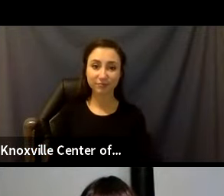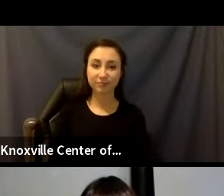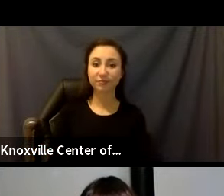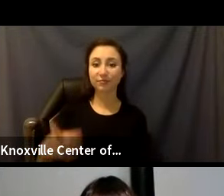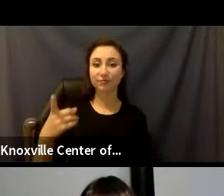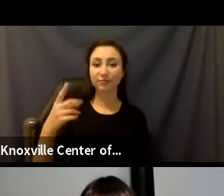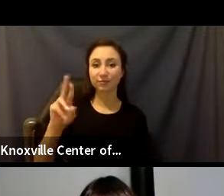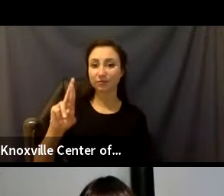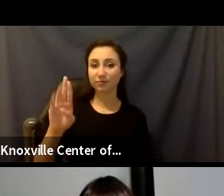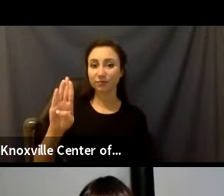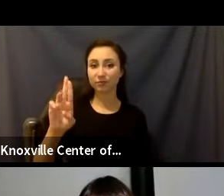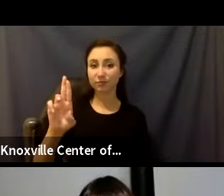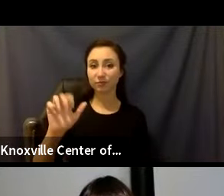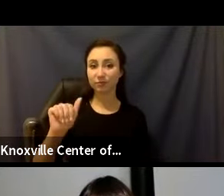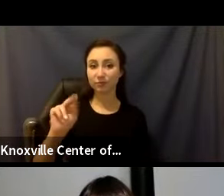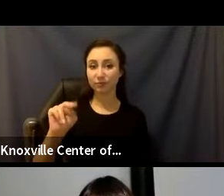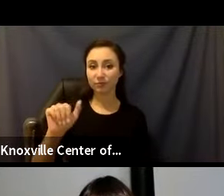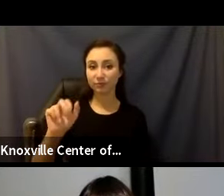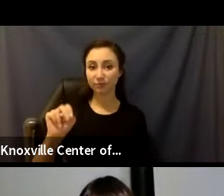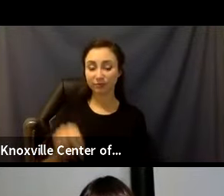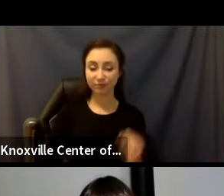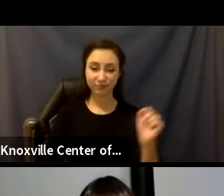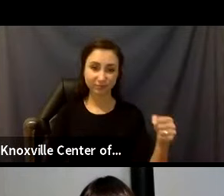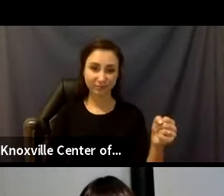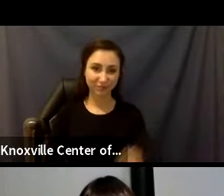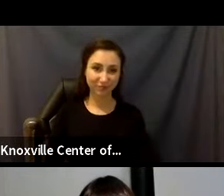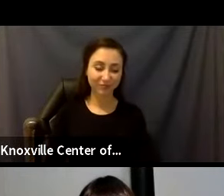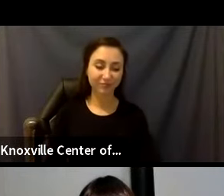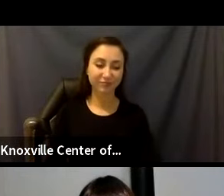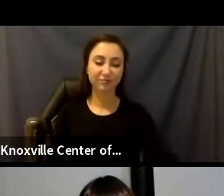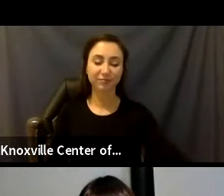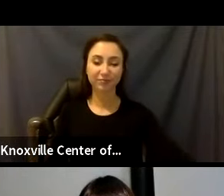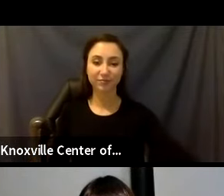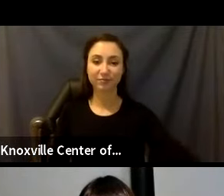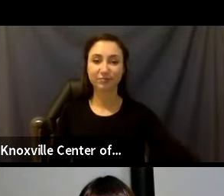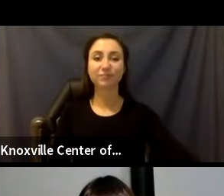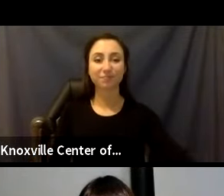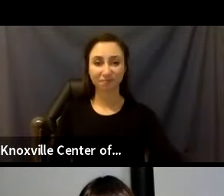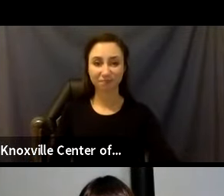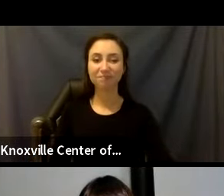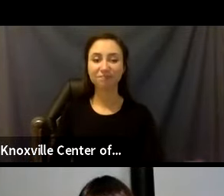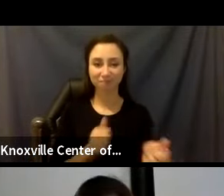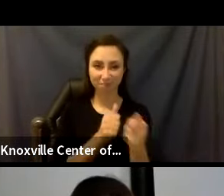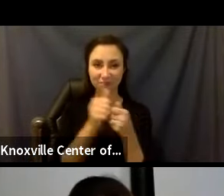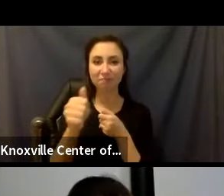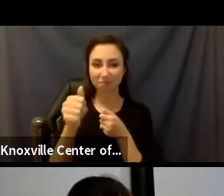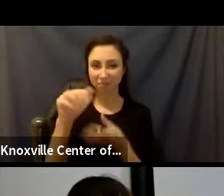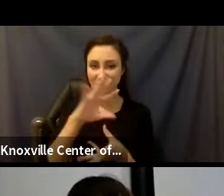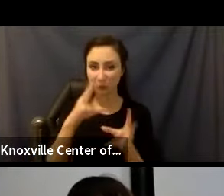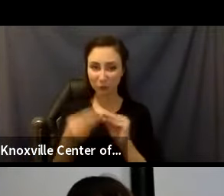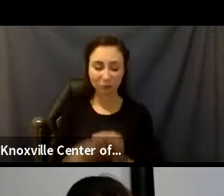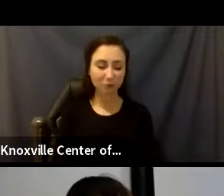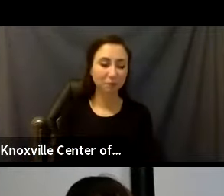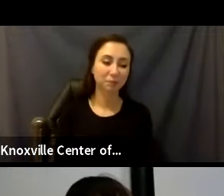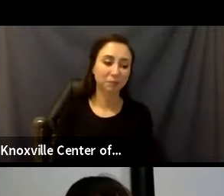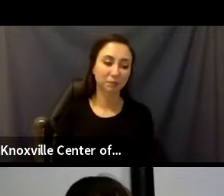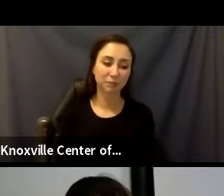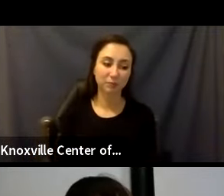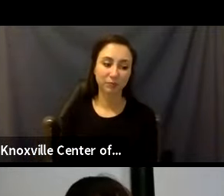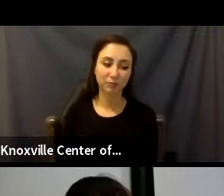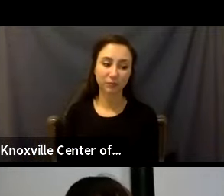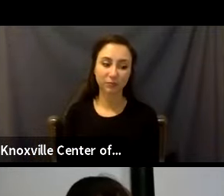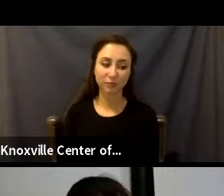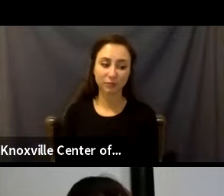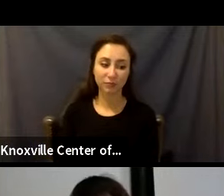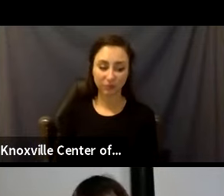Dr. Buchanan. Yes. All right, passed unanimously. Very good. So you